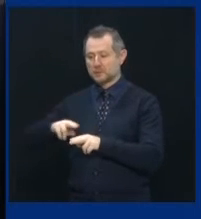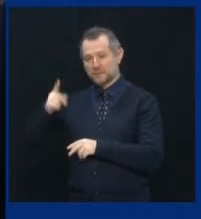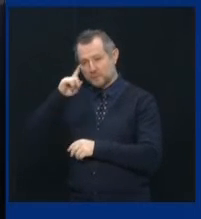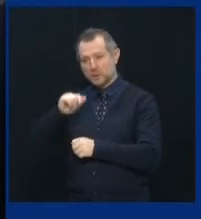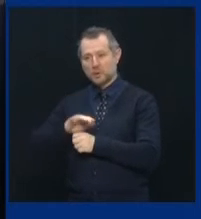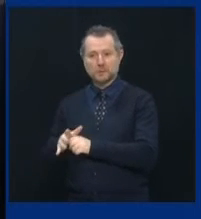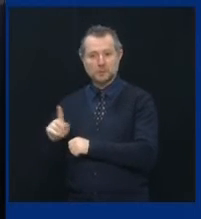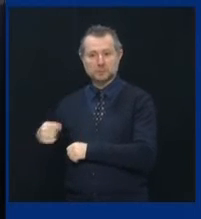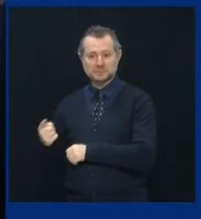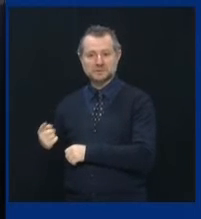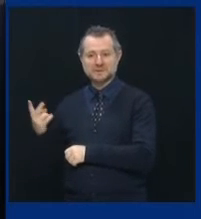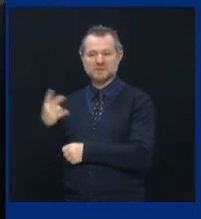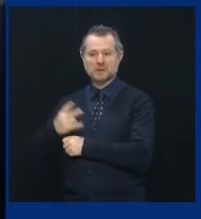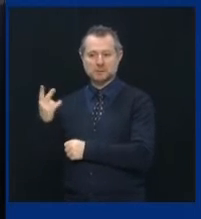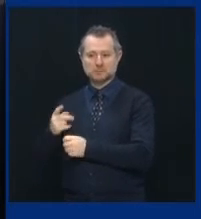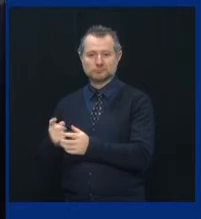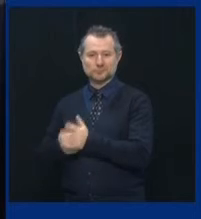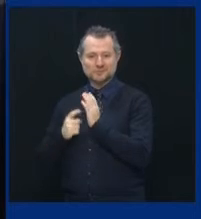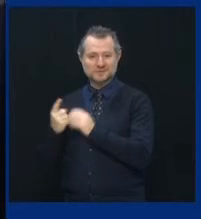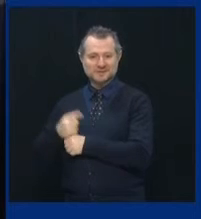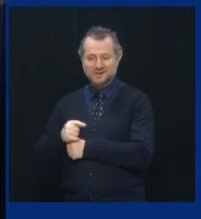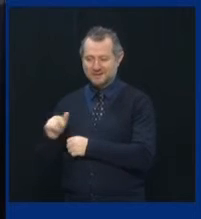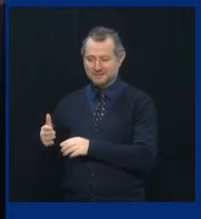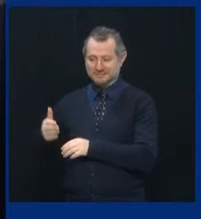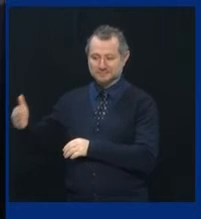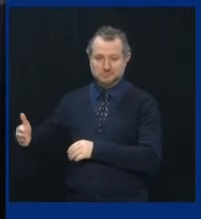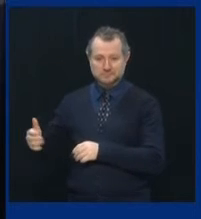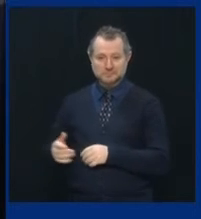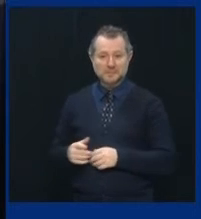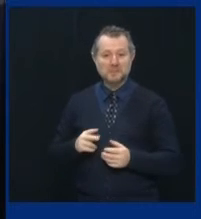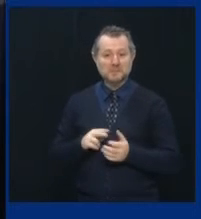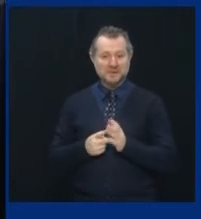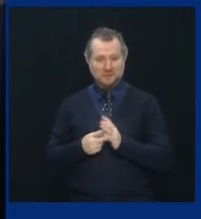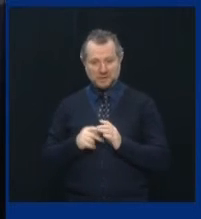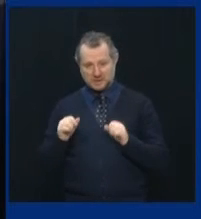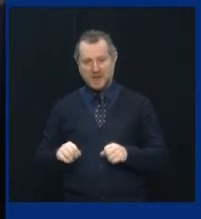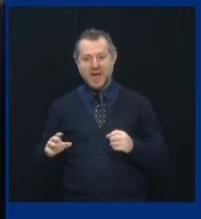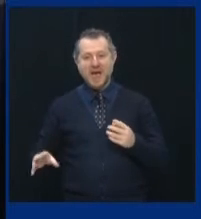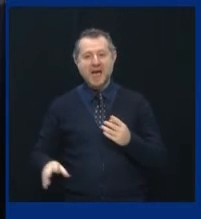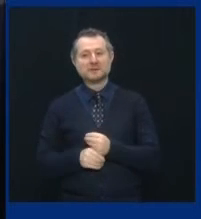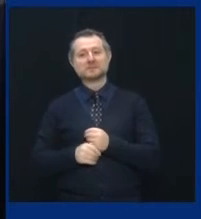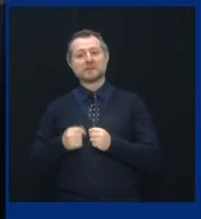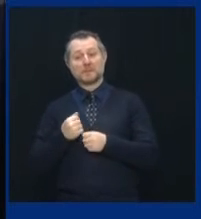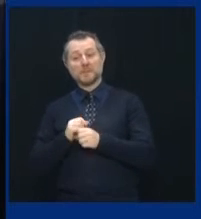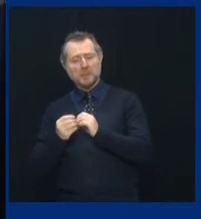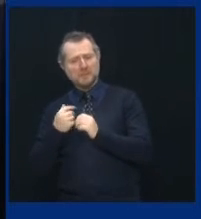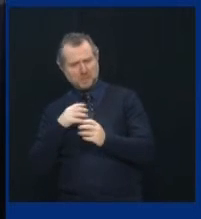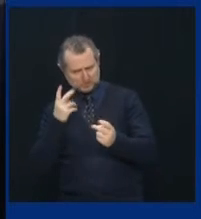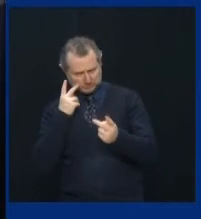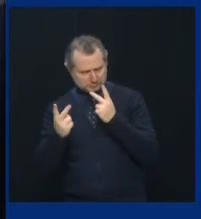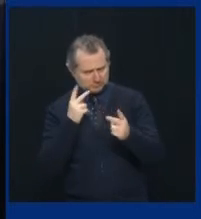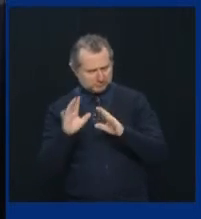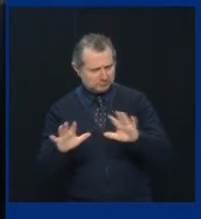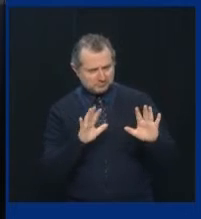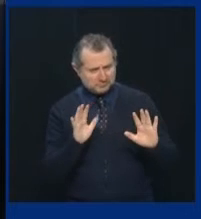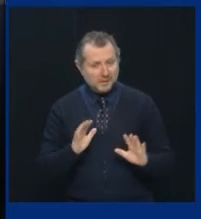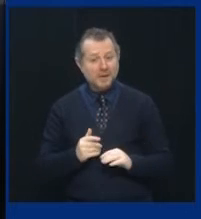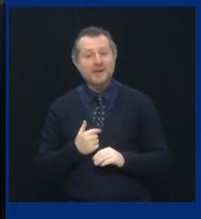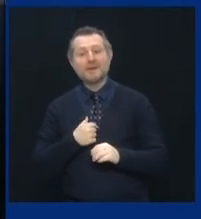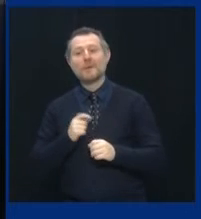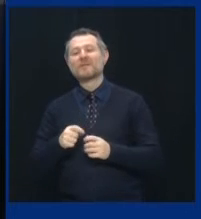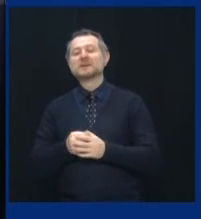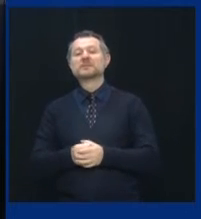7 days. So then I could give you one number for today, but I have capacity to make